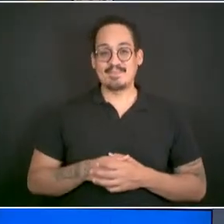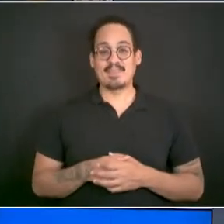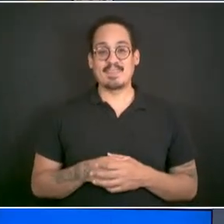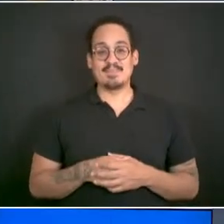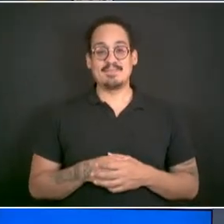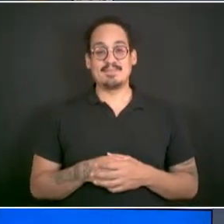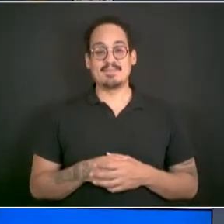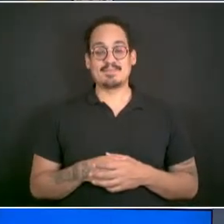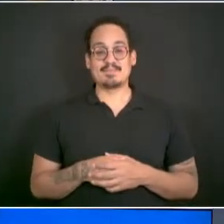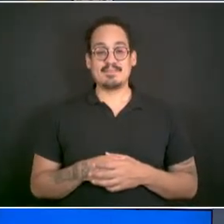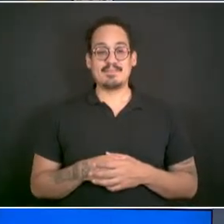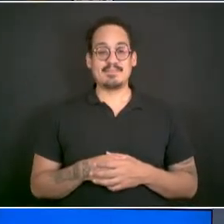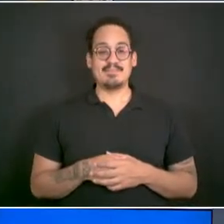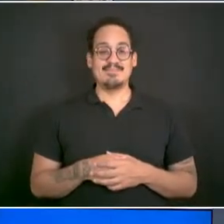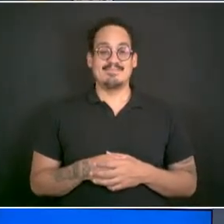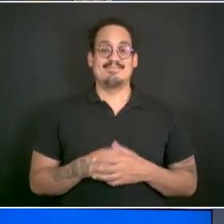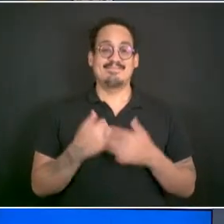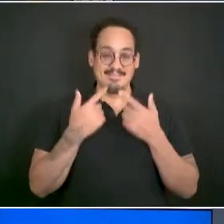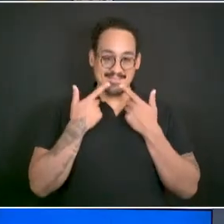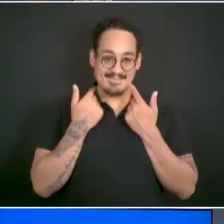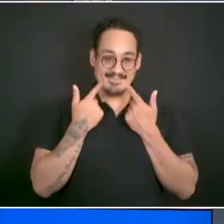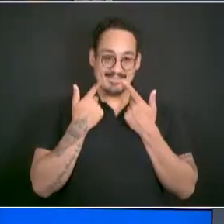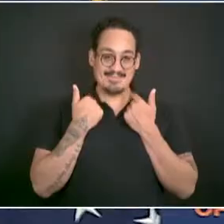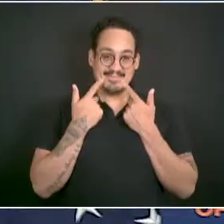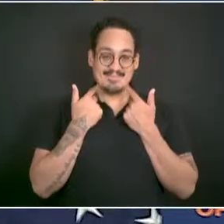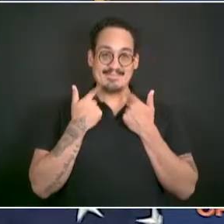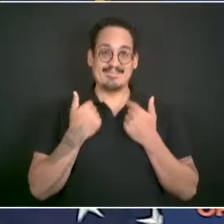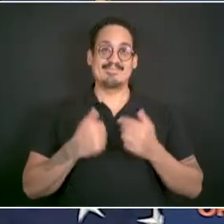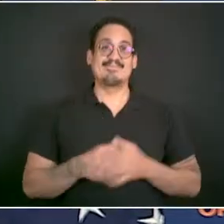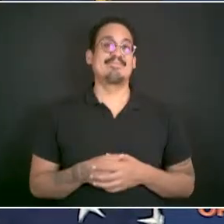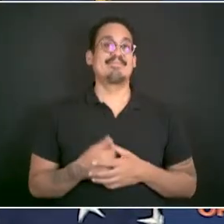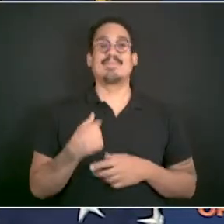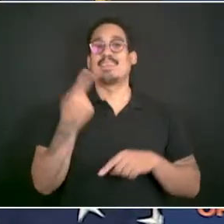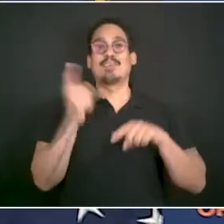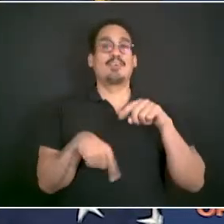much. I couldn't get it ordered in time.